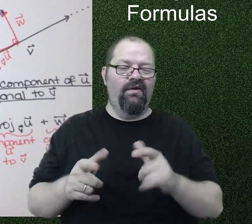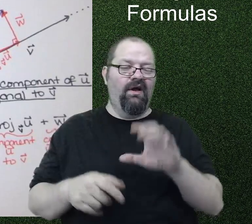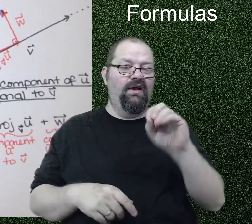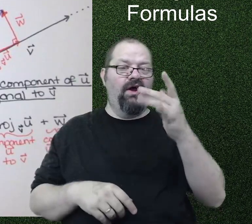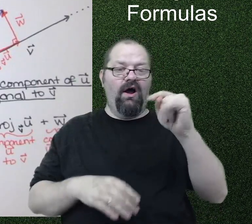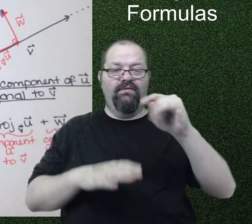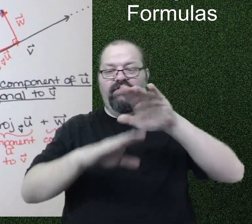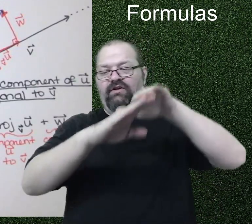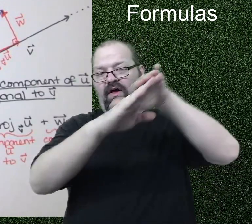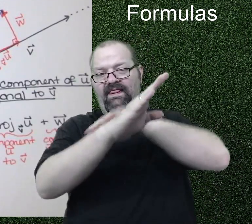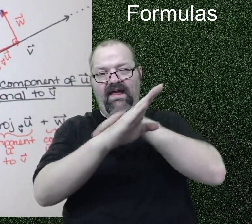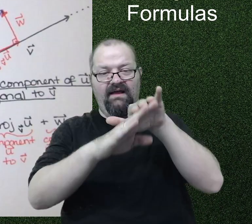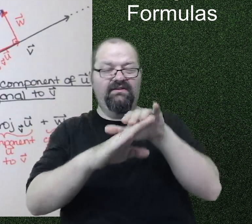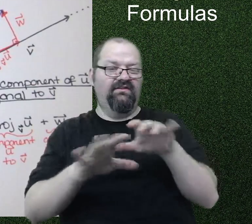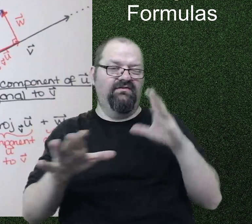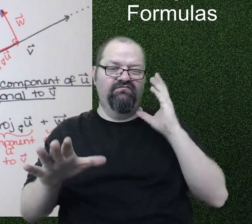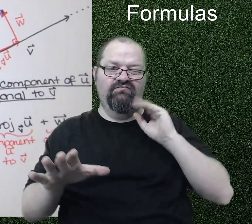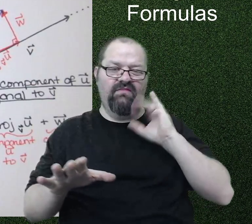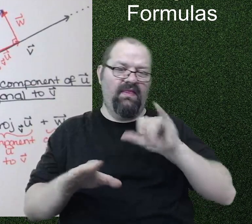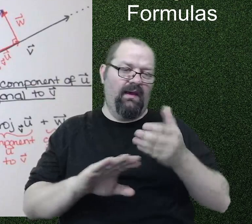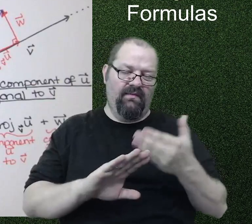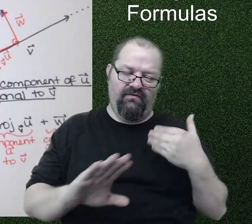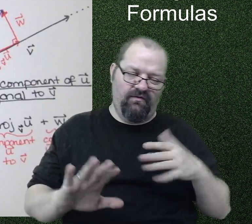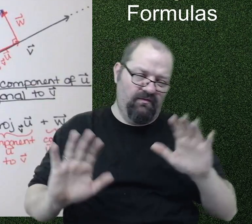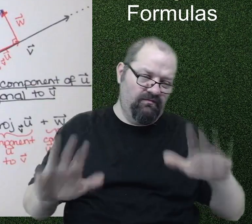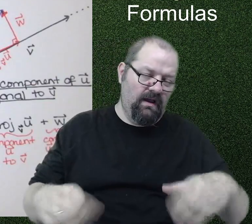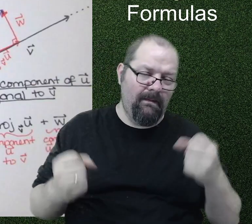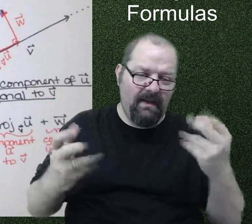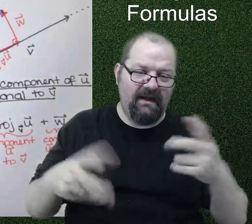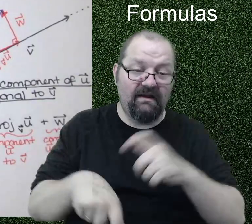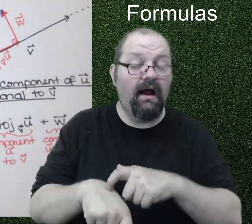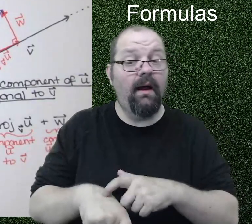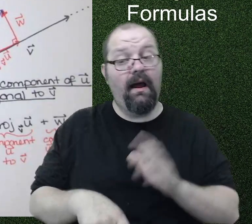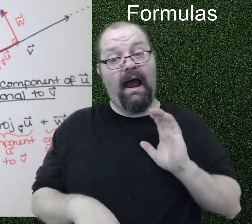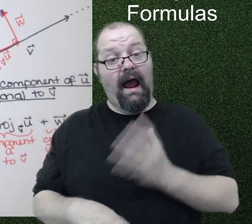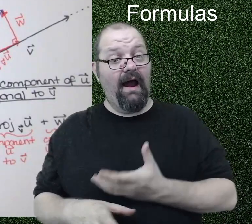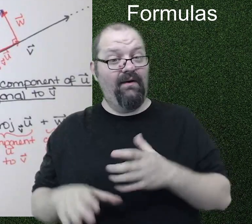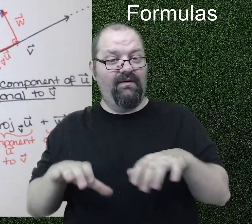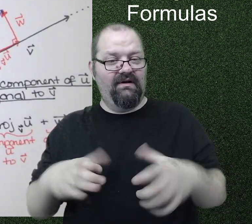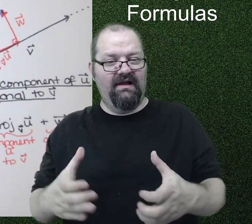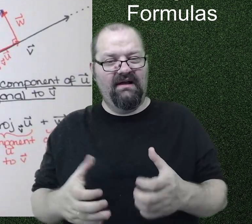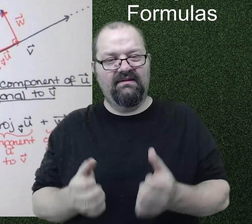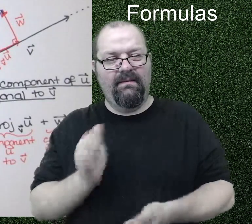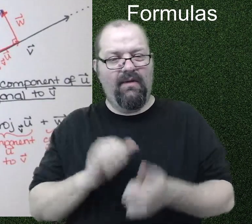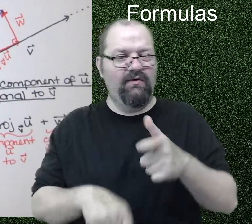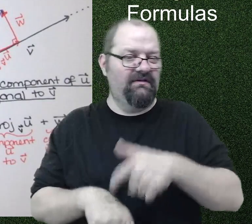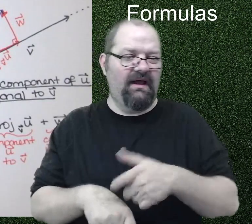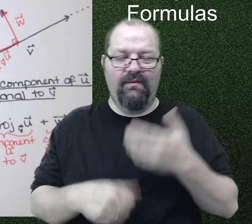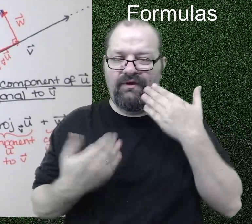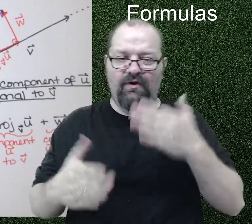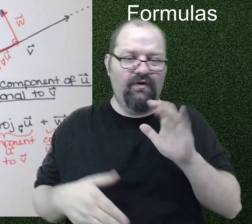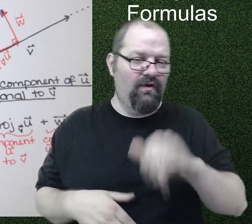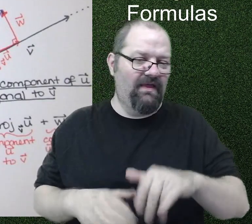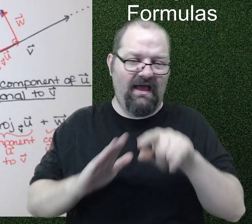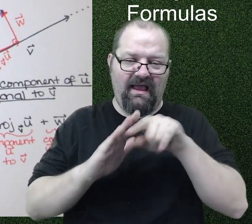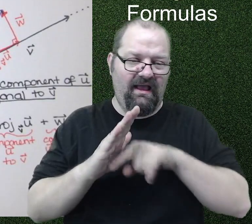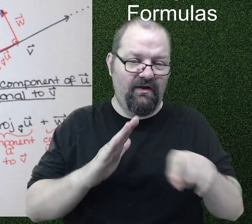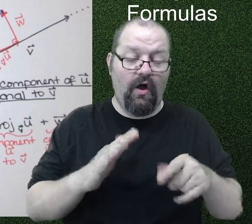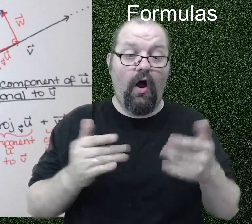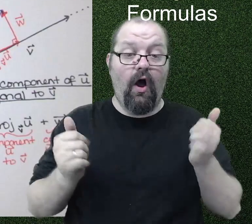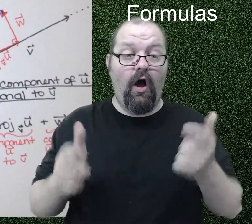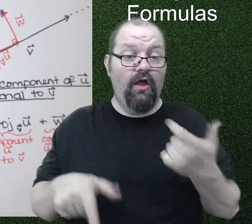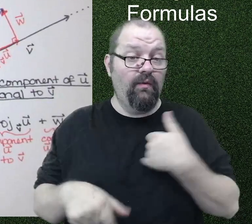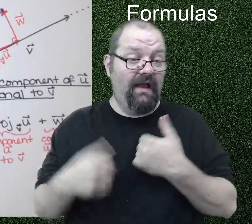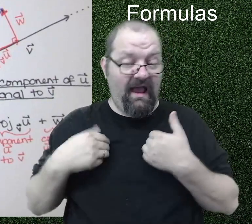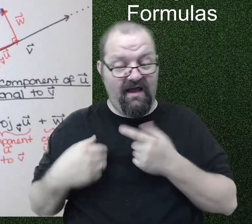and you've done this. Now, in our class, in math class, most of the time we don't know this angle. All we have are